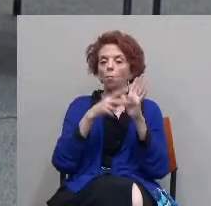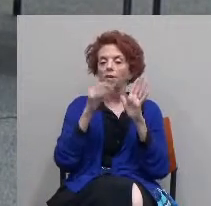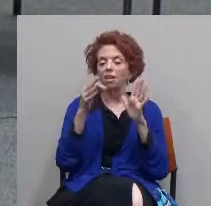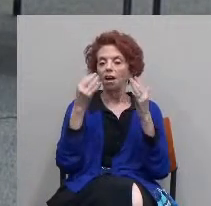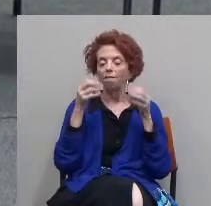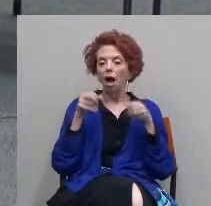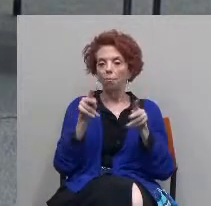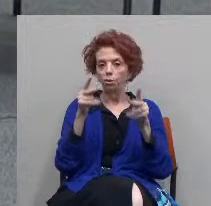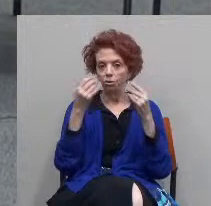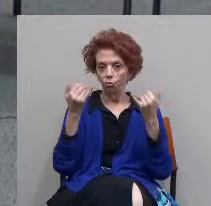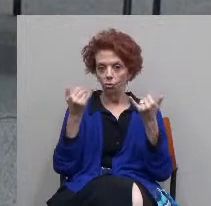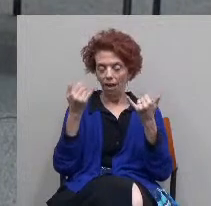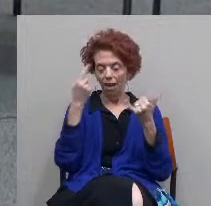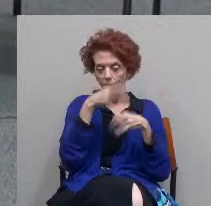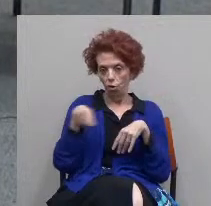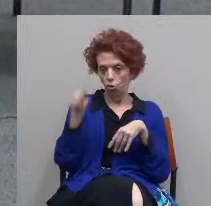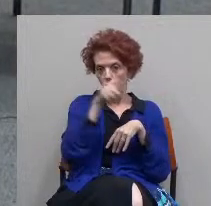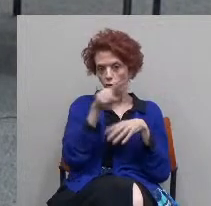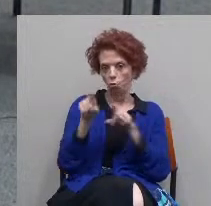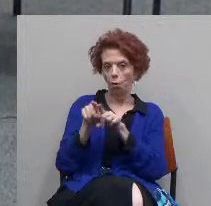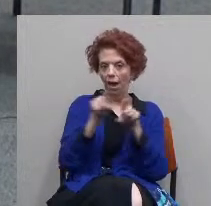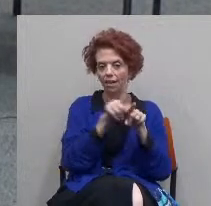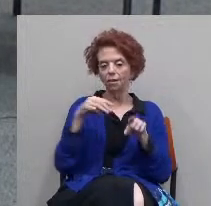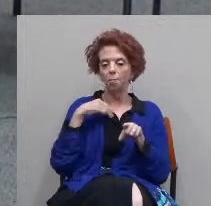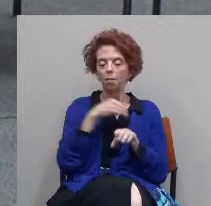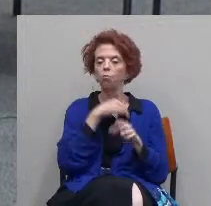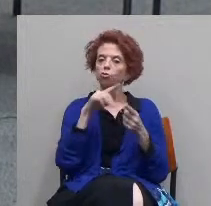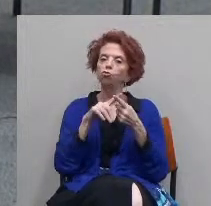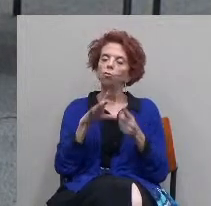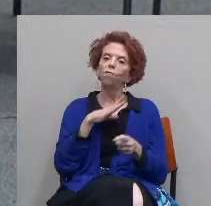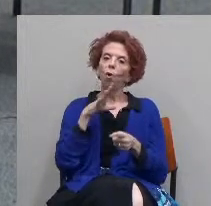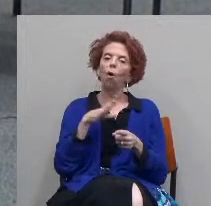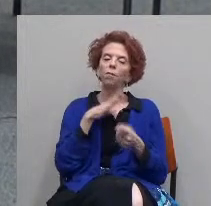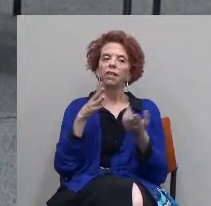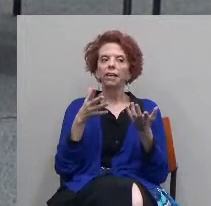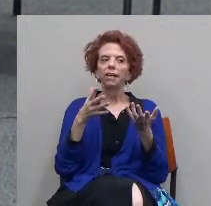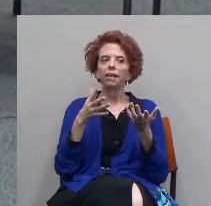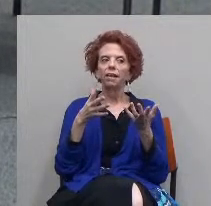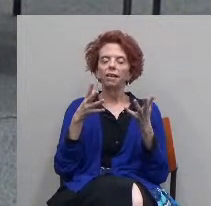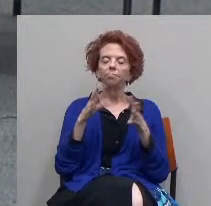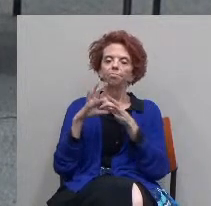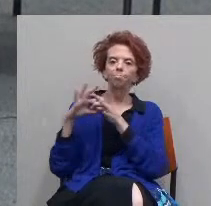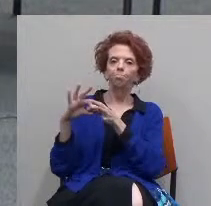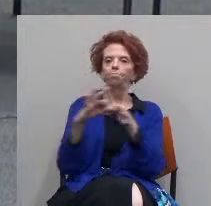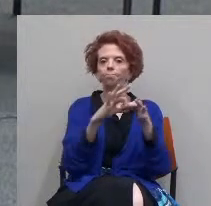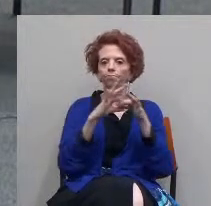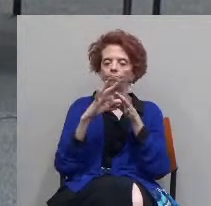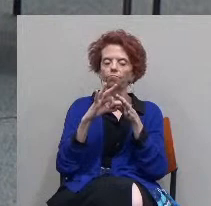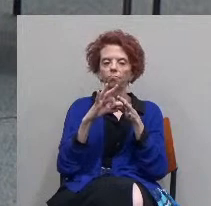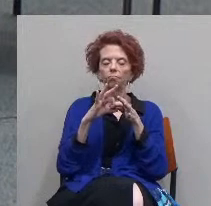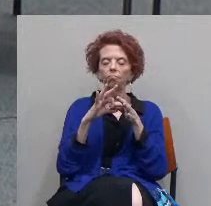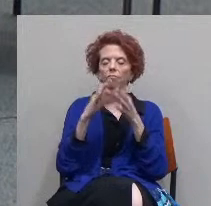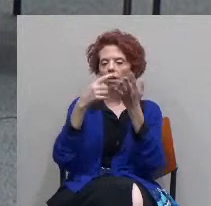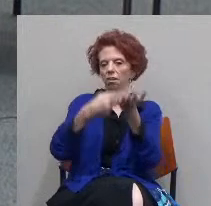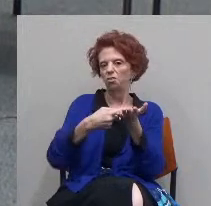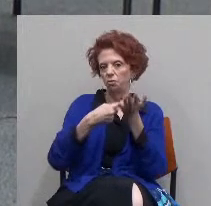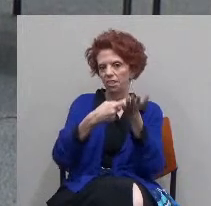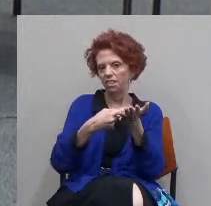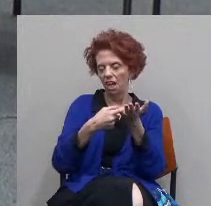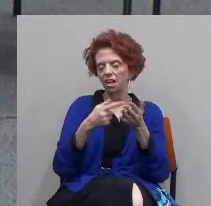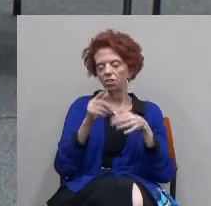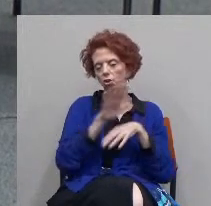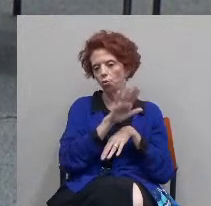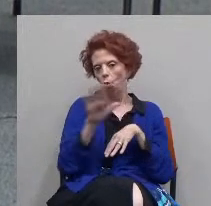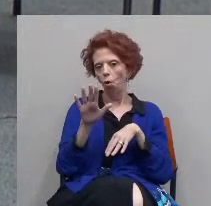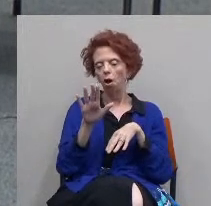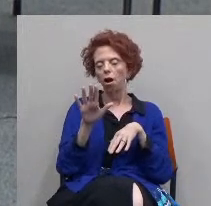you as members to formally, in a collaborative way, discuss